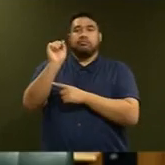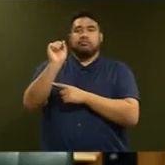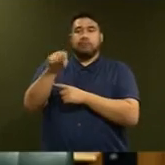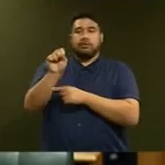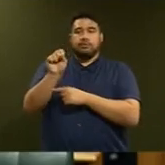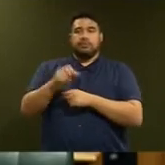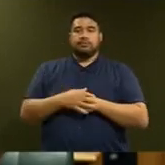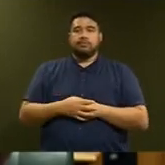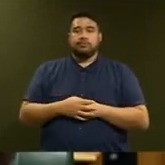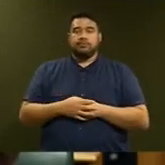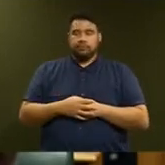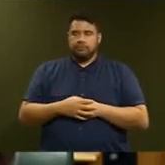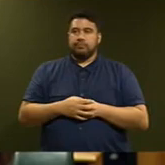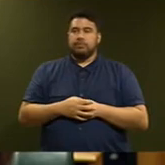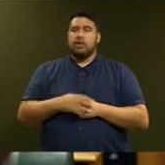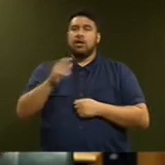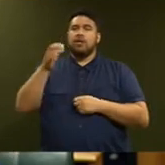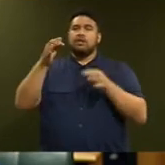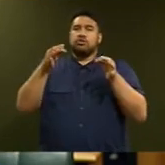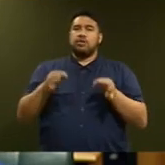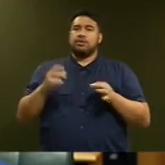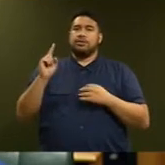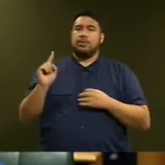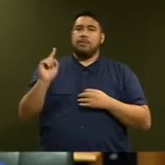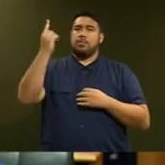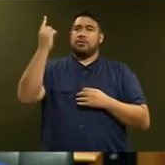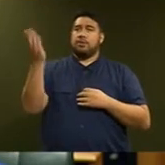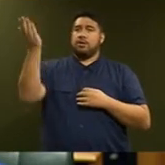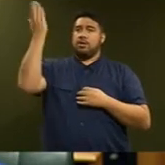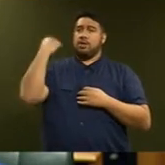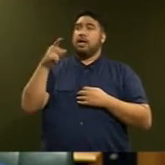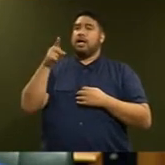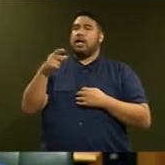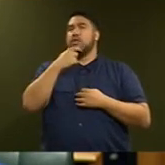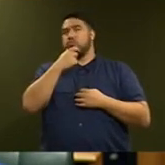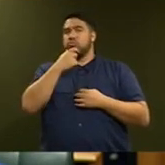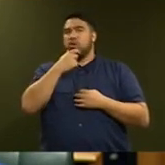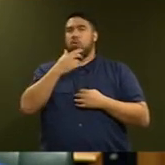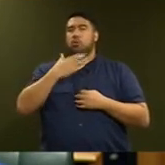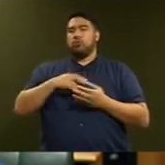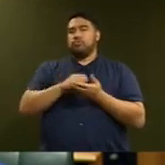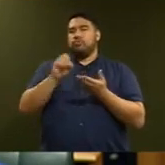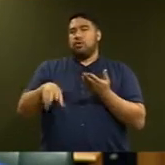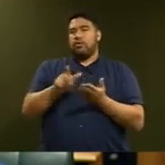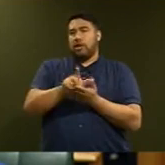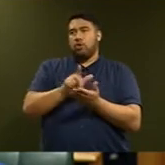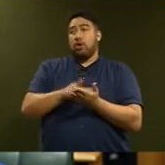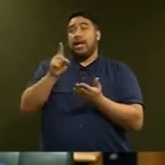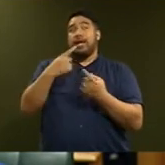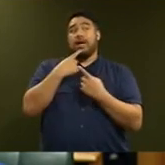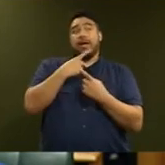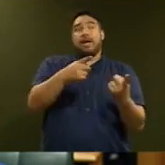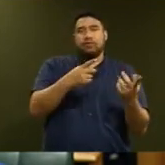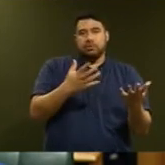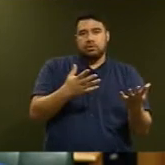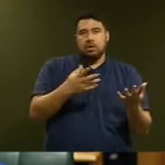When the Justice Minister announced a proposed repeal of the three strikes law, did he breach clause 5.16